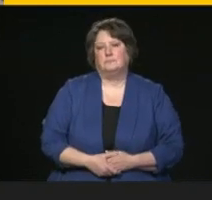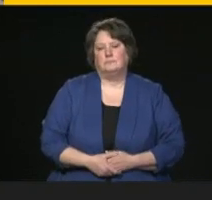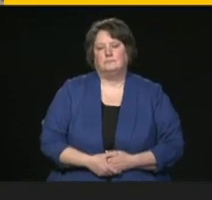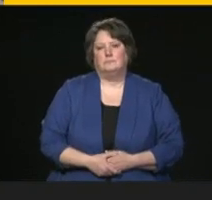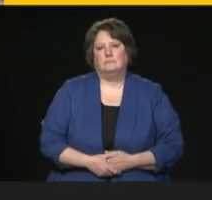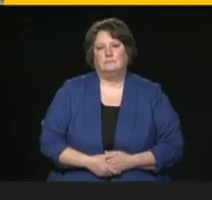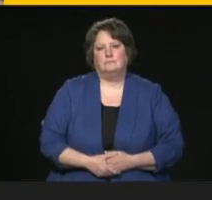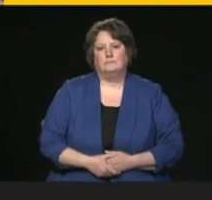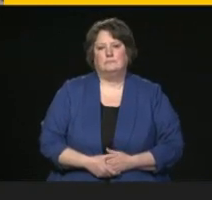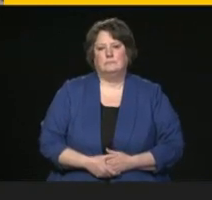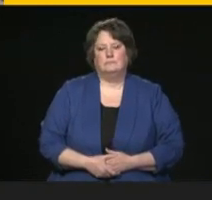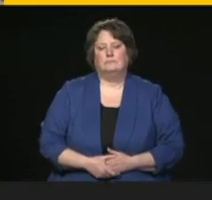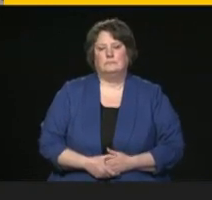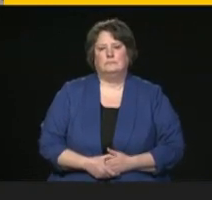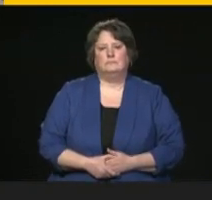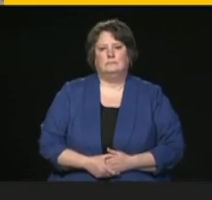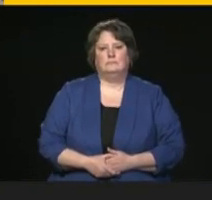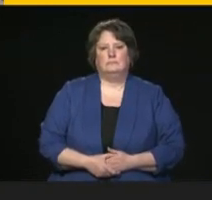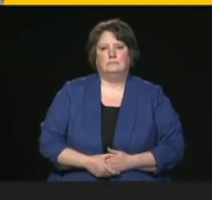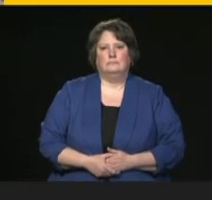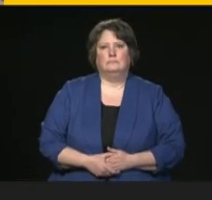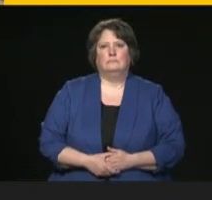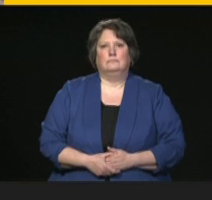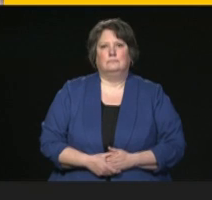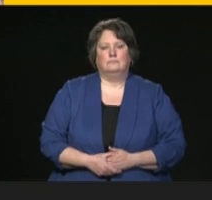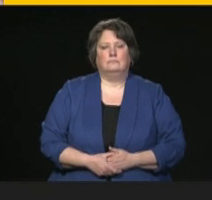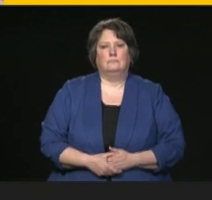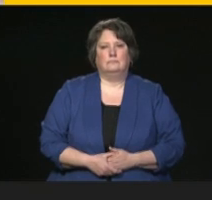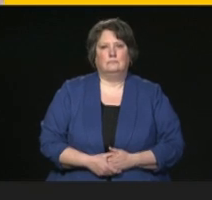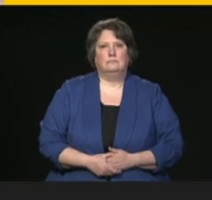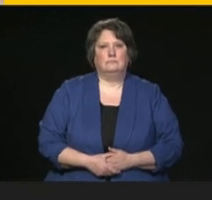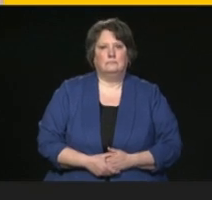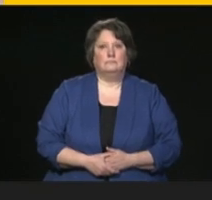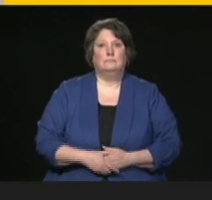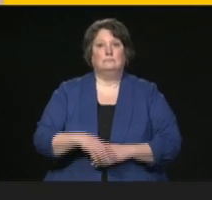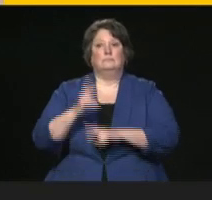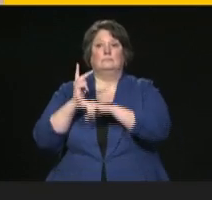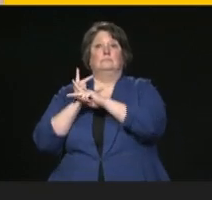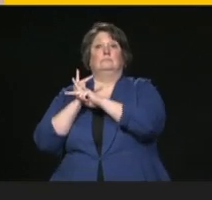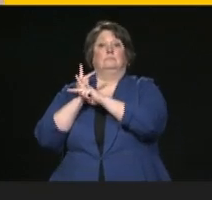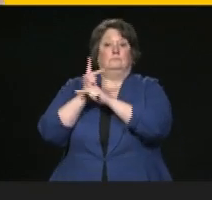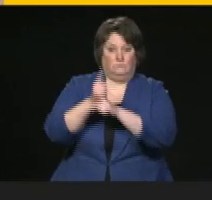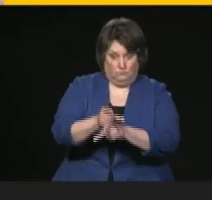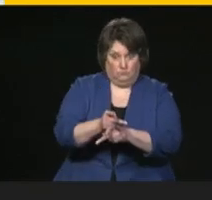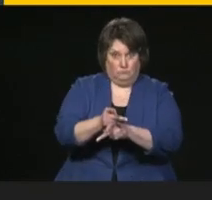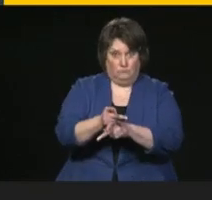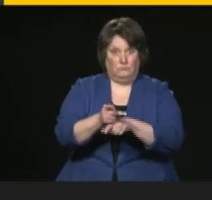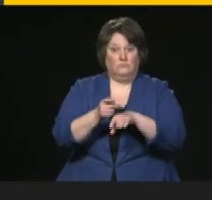Whoever borrows this money up to December 31st this year will see a